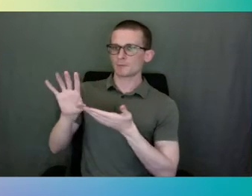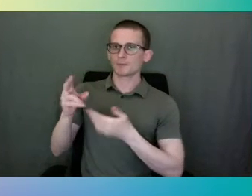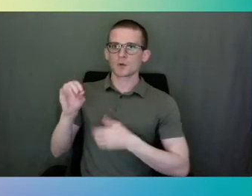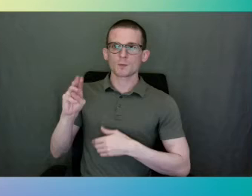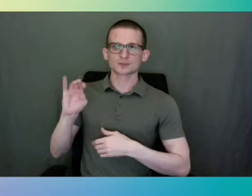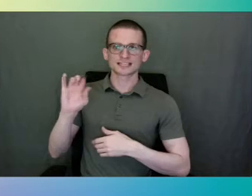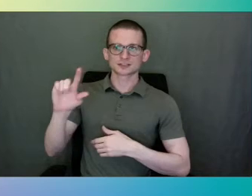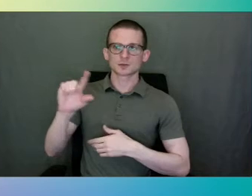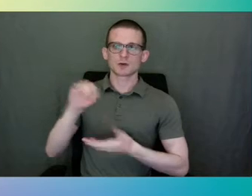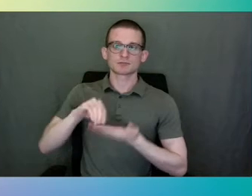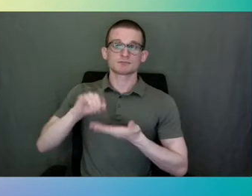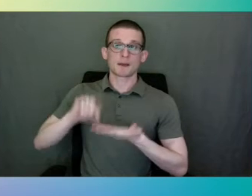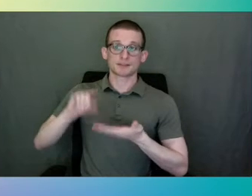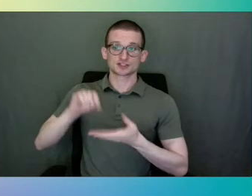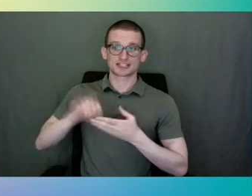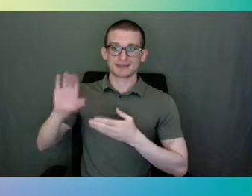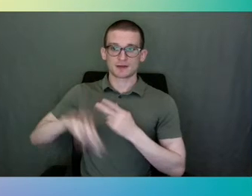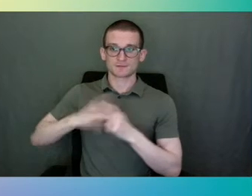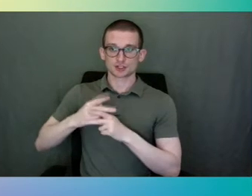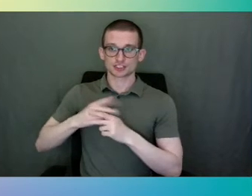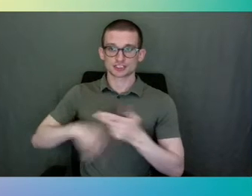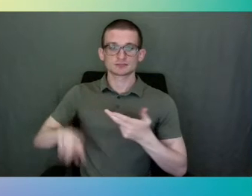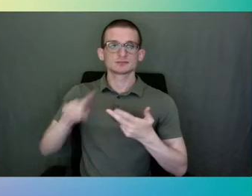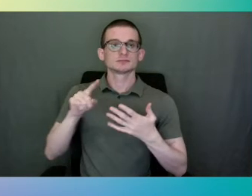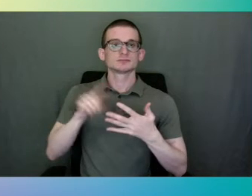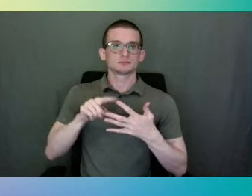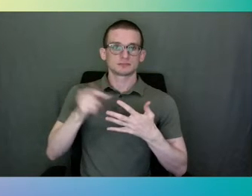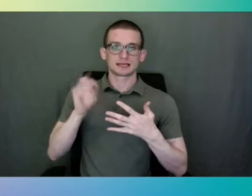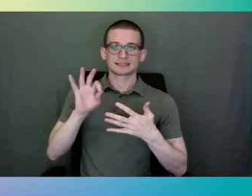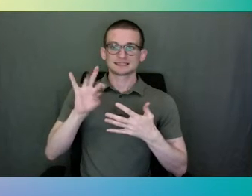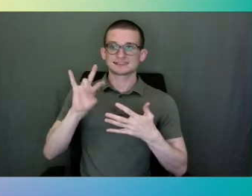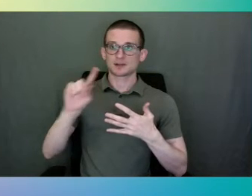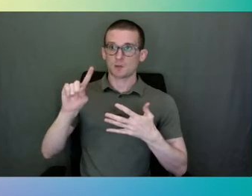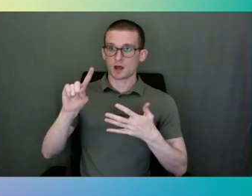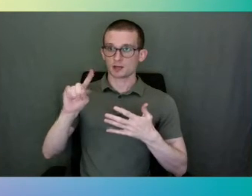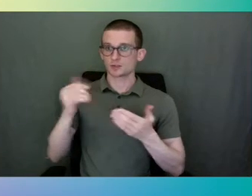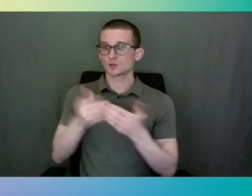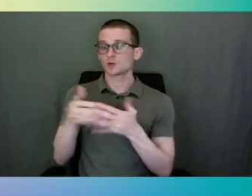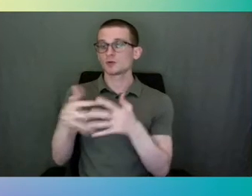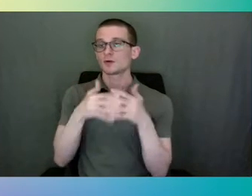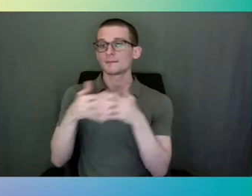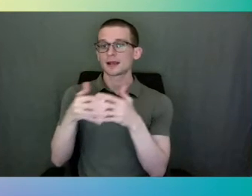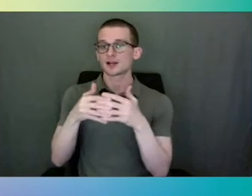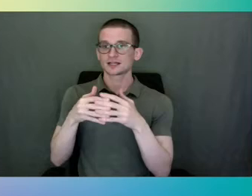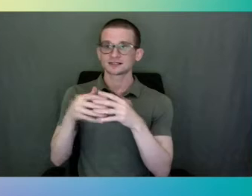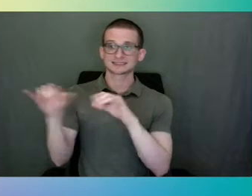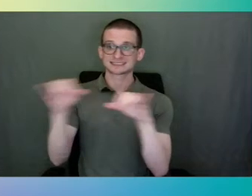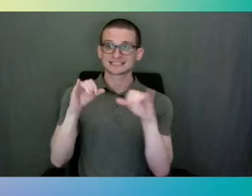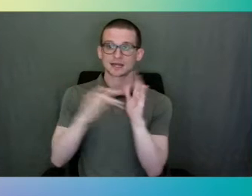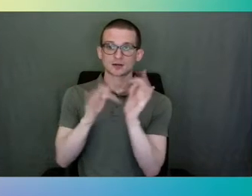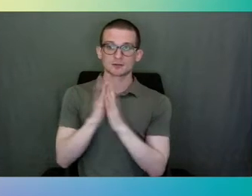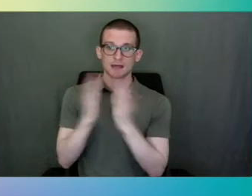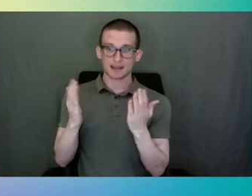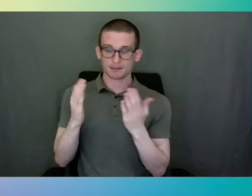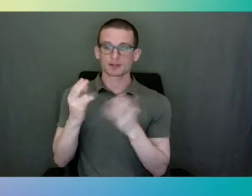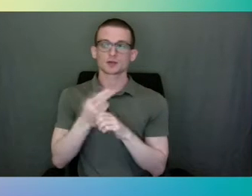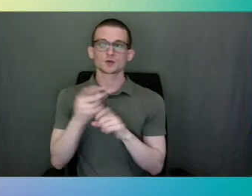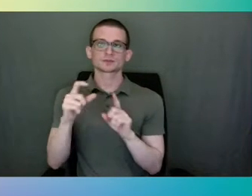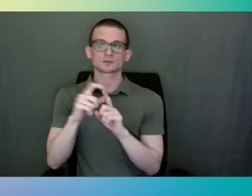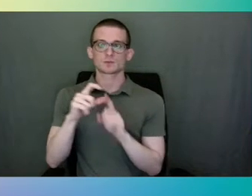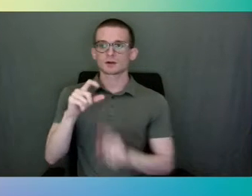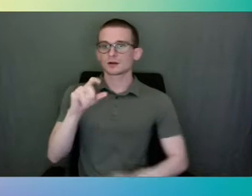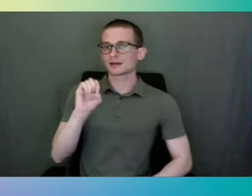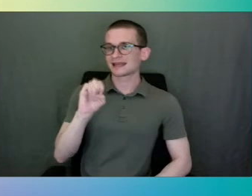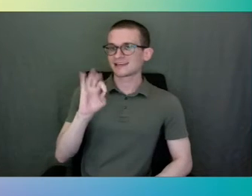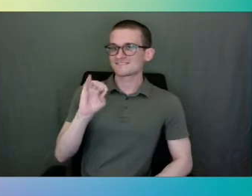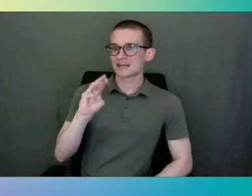in 1971, the New American Standard Bible puts effeminate for malakoi and homosexuals